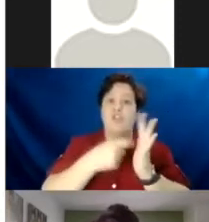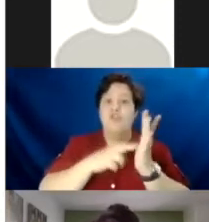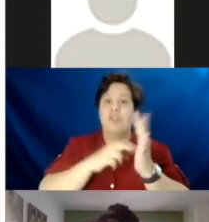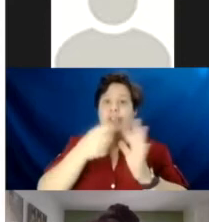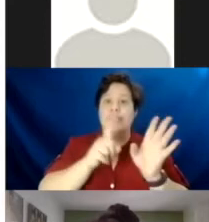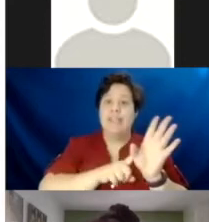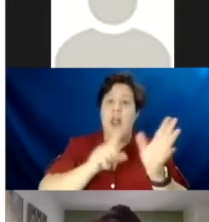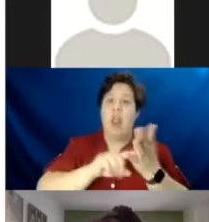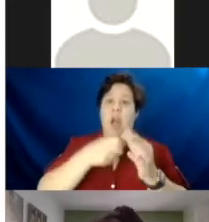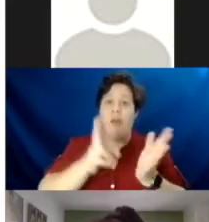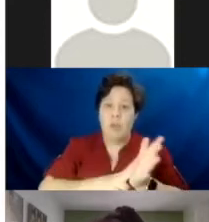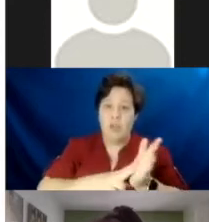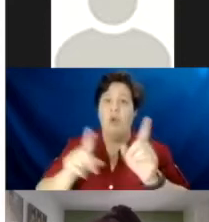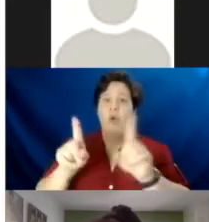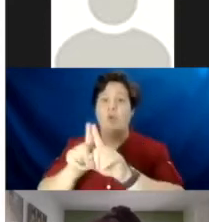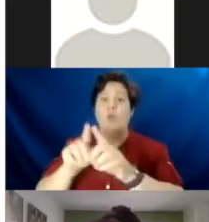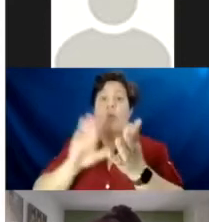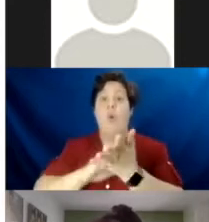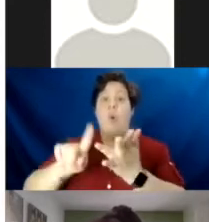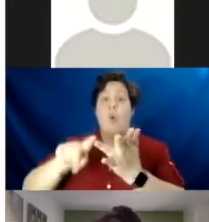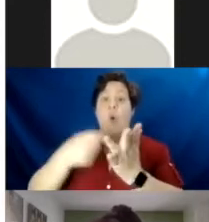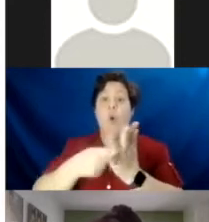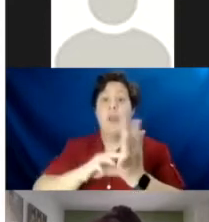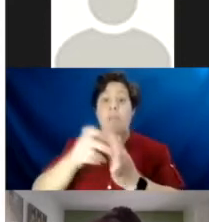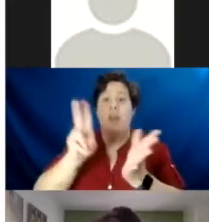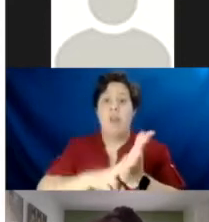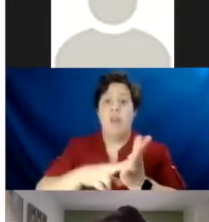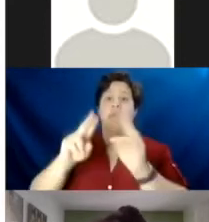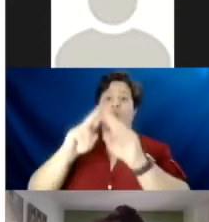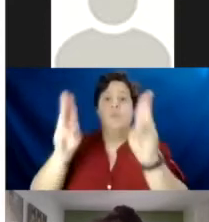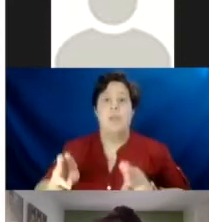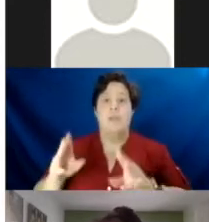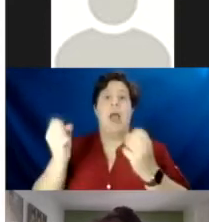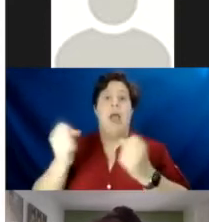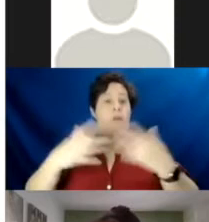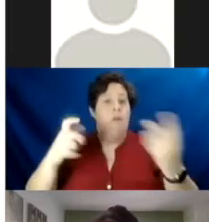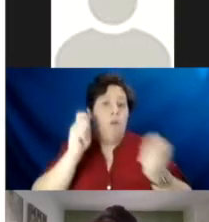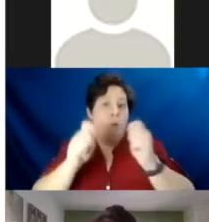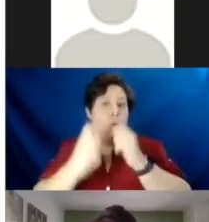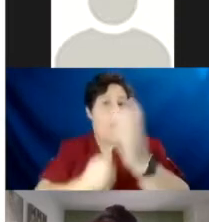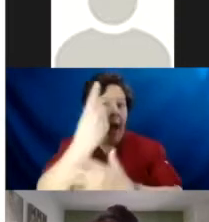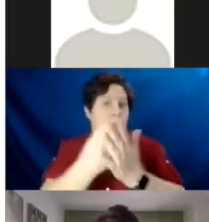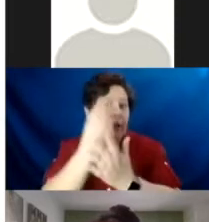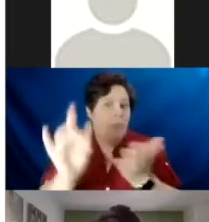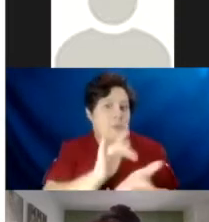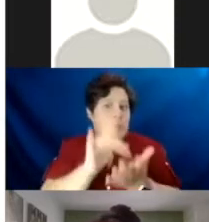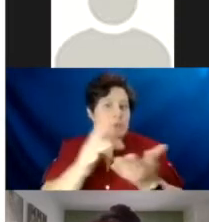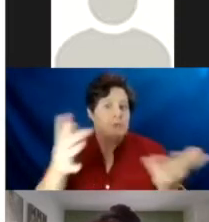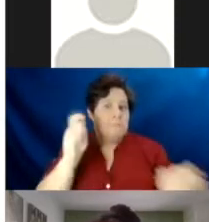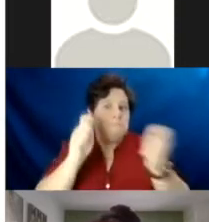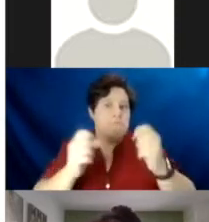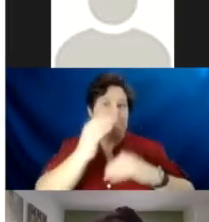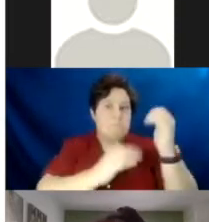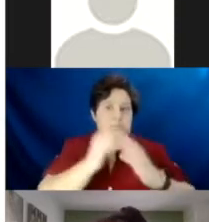Museum. It's a place that's changing rapidly. There are many developments happening in the town centres and local